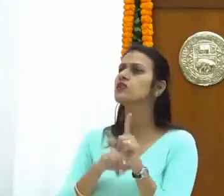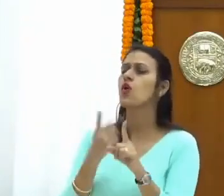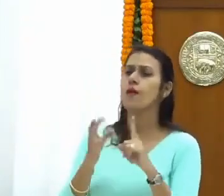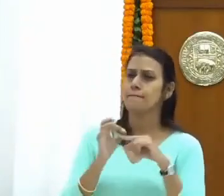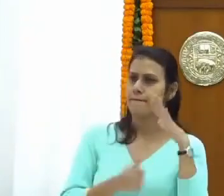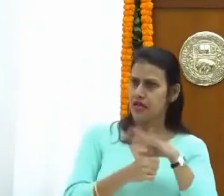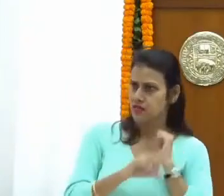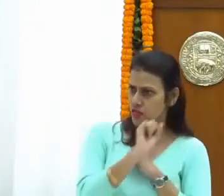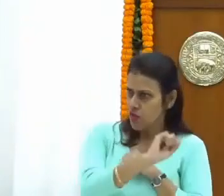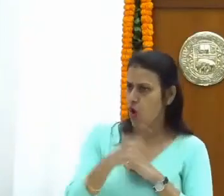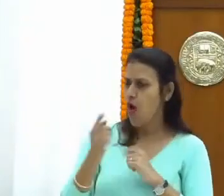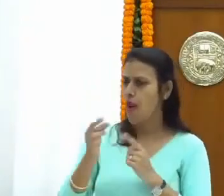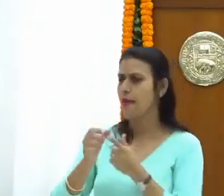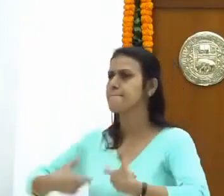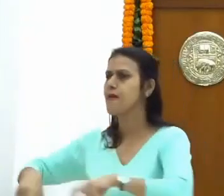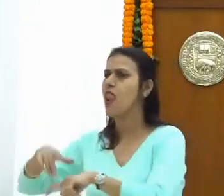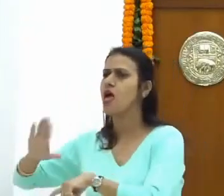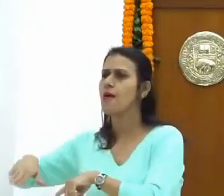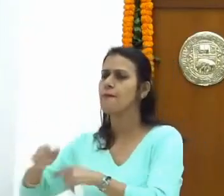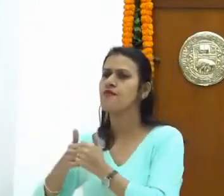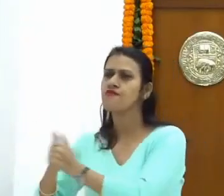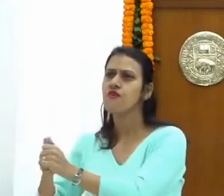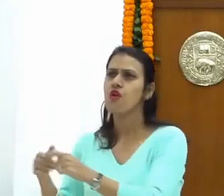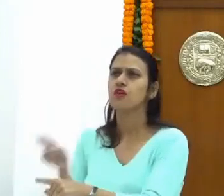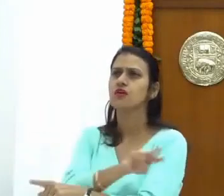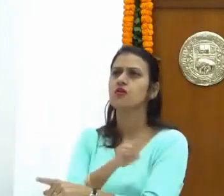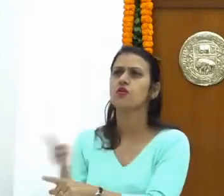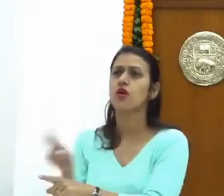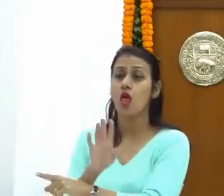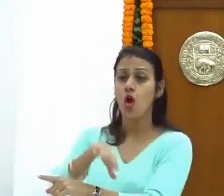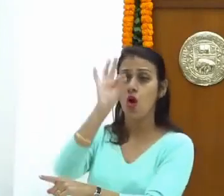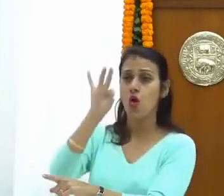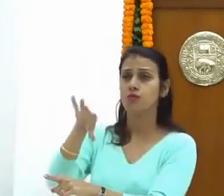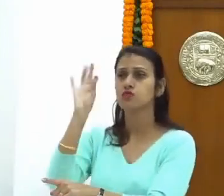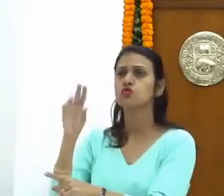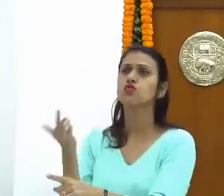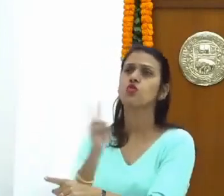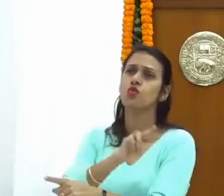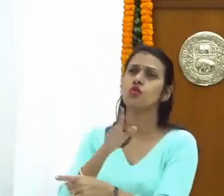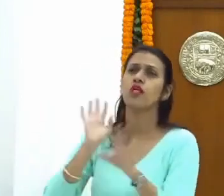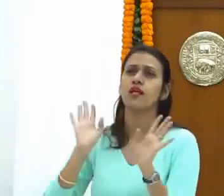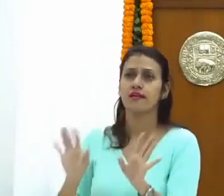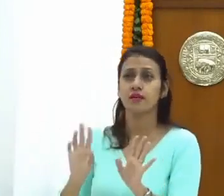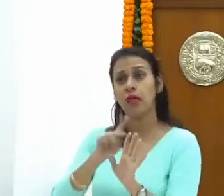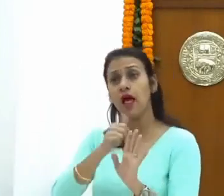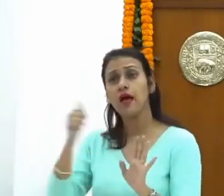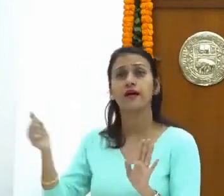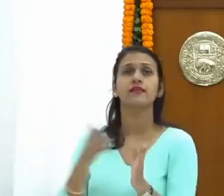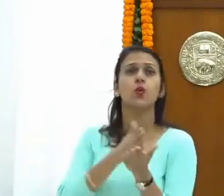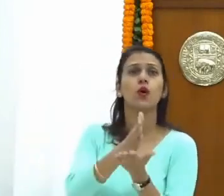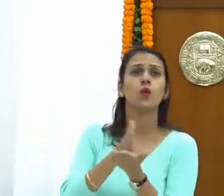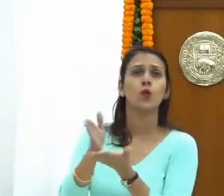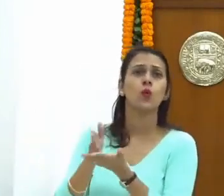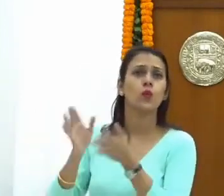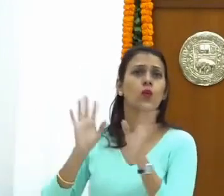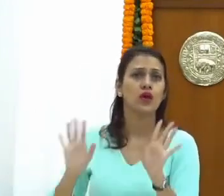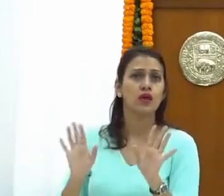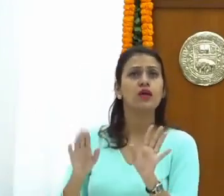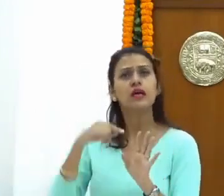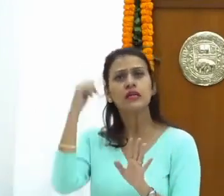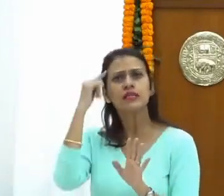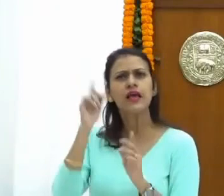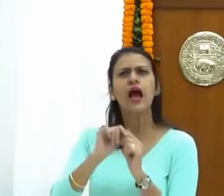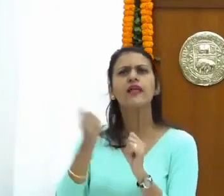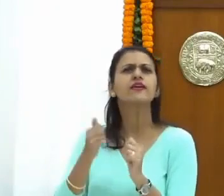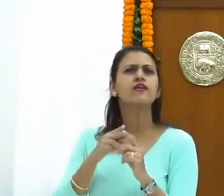should be parliamentary form. But there are options. There could be some options that there will be other form of democracies also. What are those